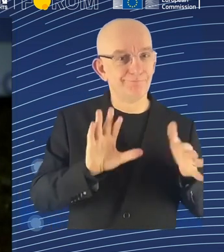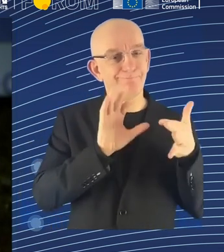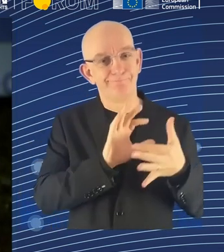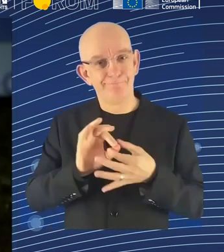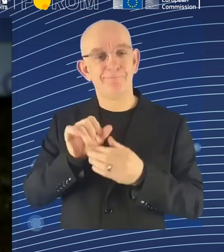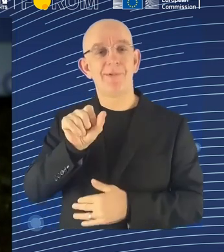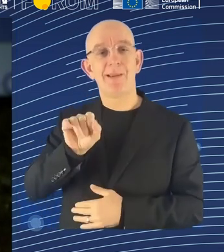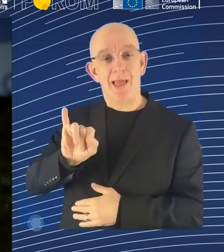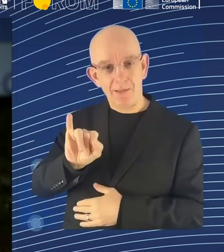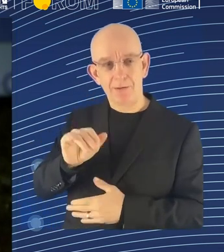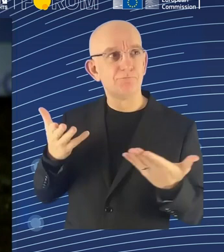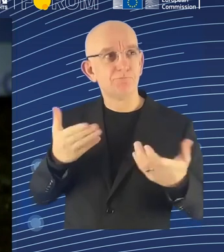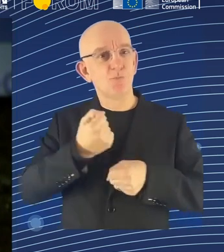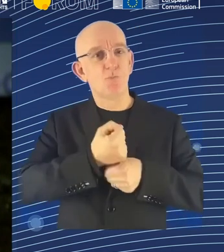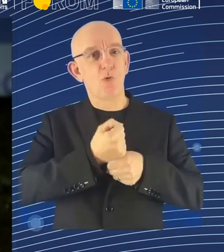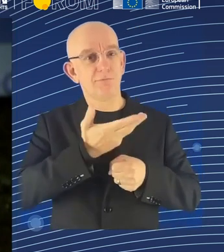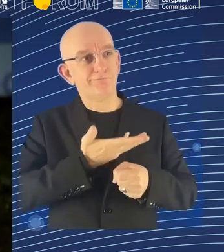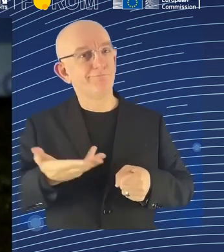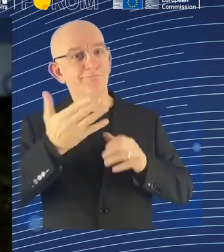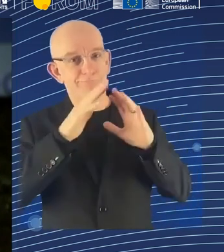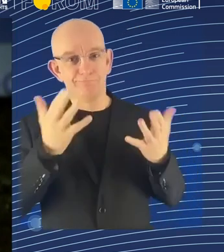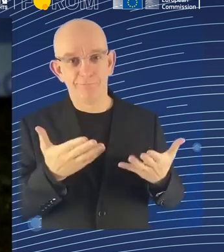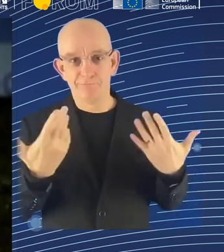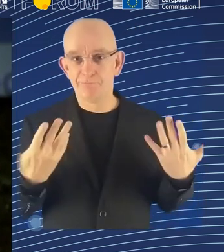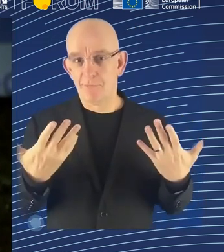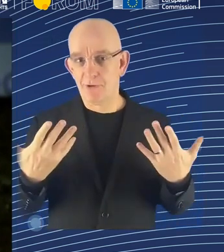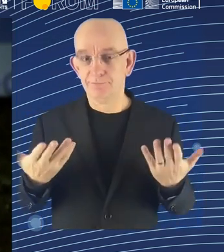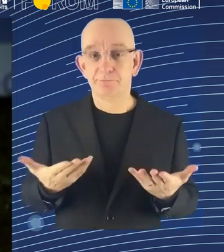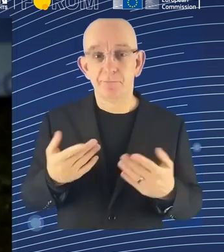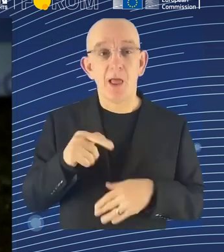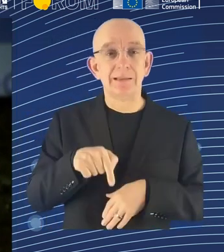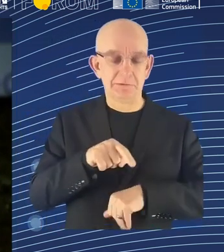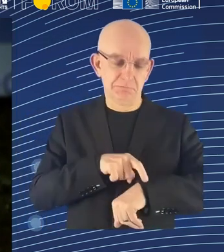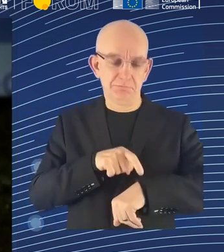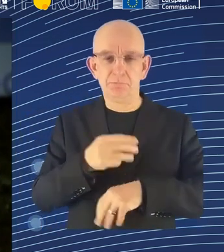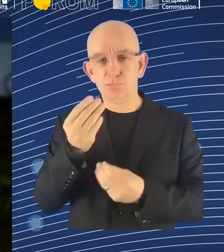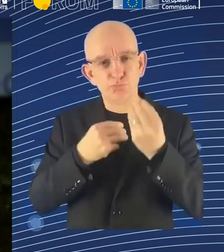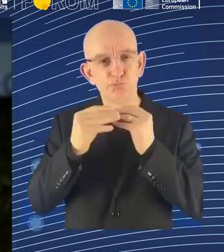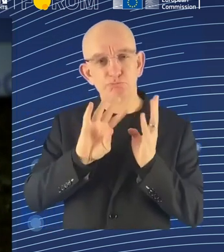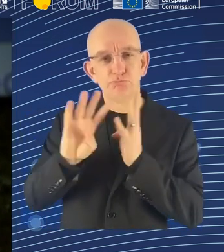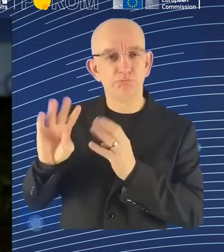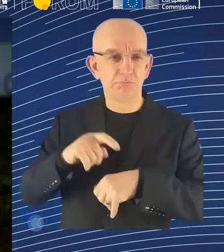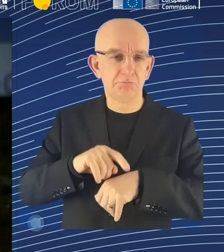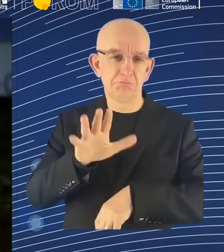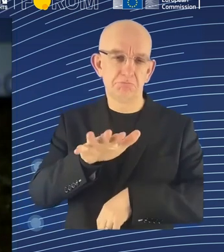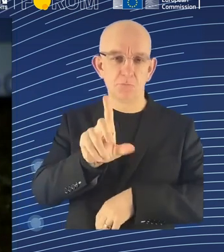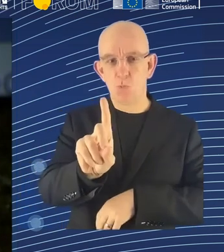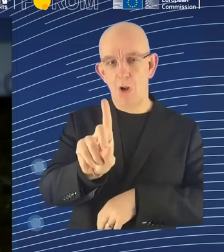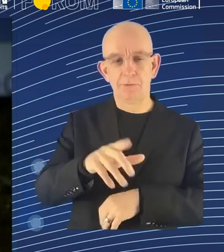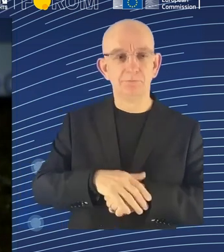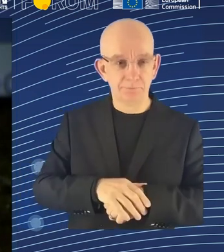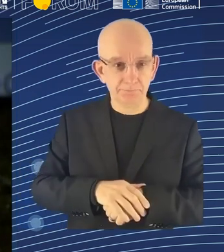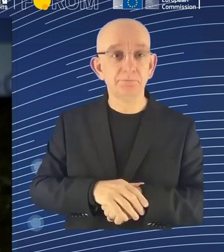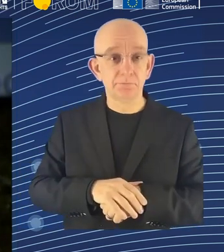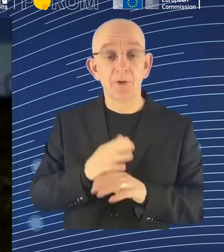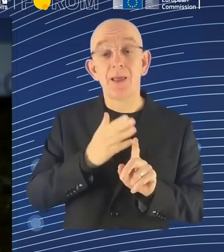closing followed by a reception. If today you are joining us for the first time, allow me to introduce myself. My name is Ali El Jabri.